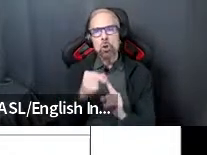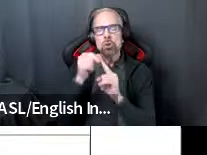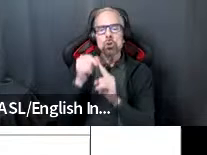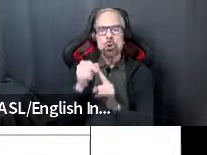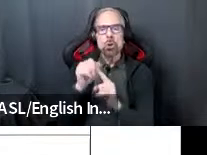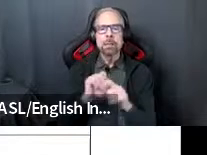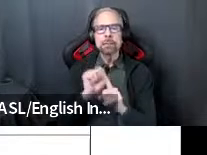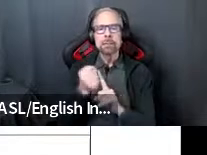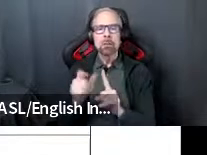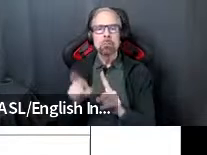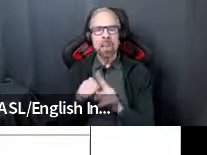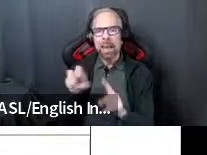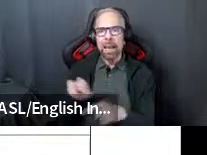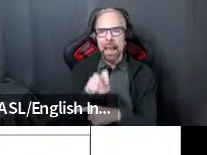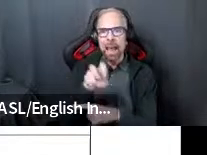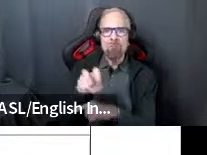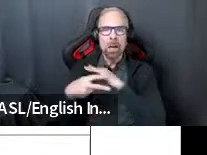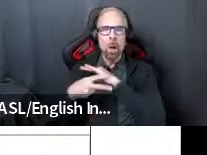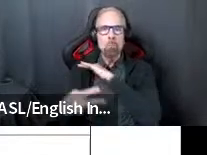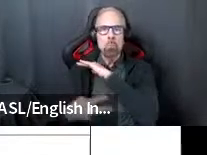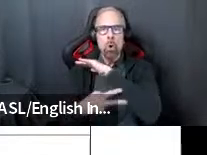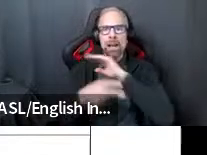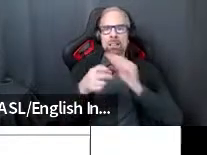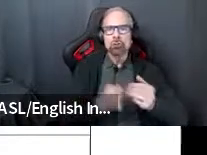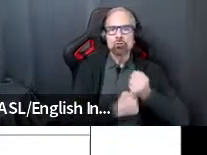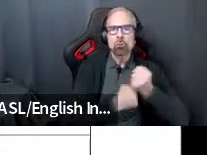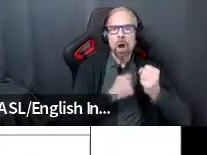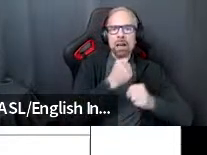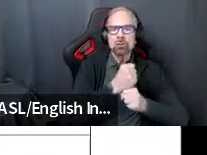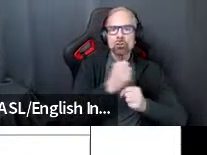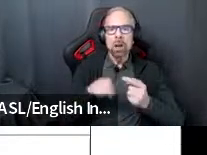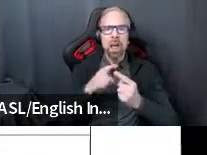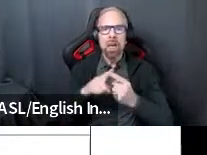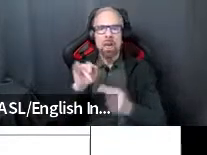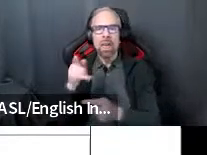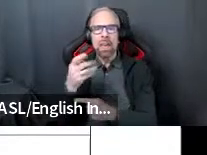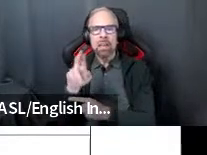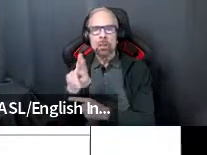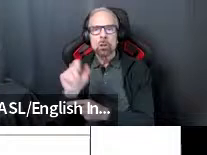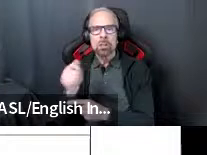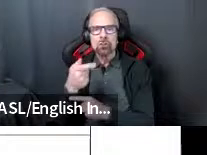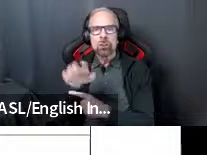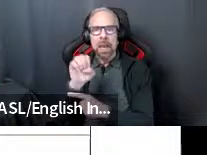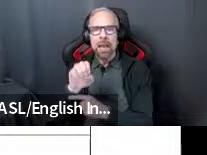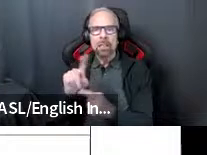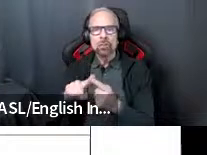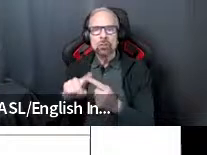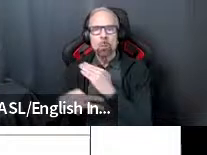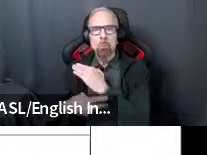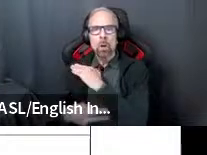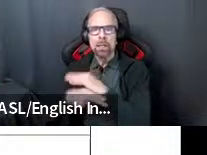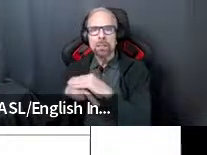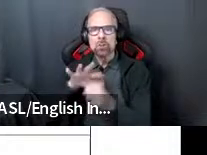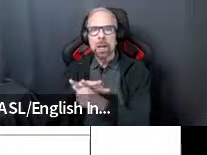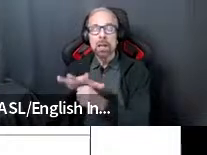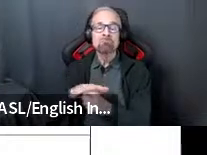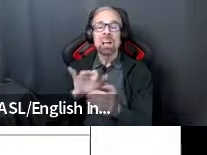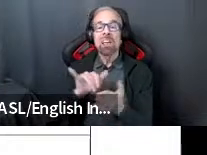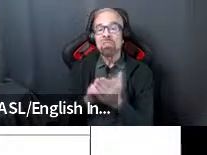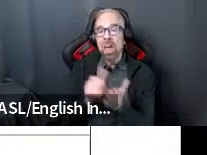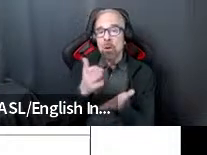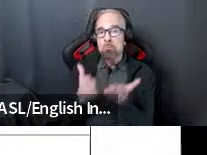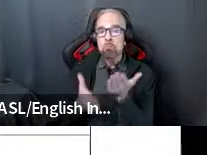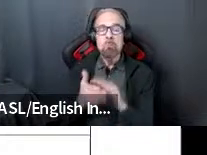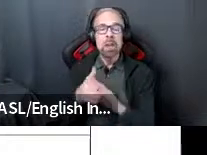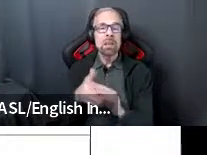bridge structures and the interchanges of station areas. And so in some places, this will translate into longer ramps